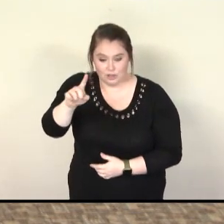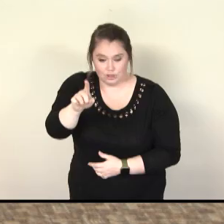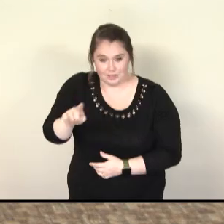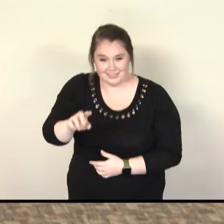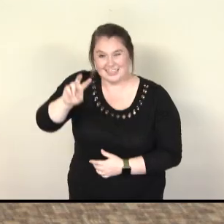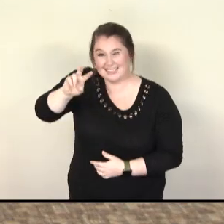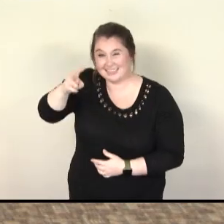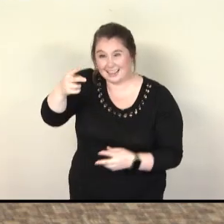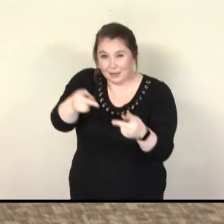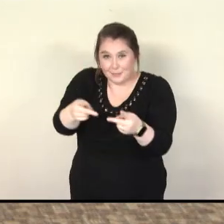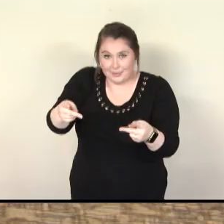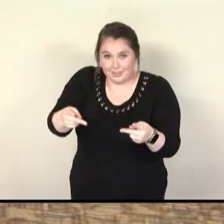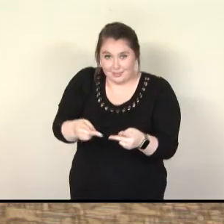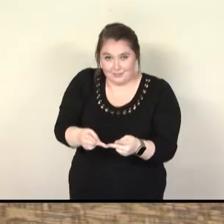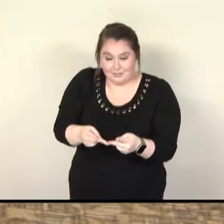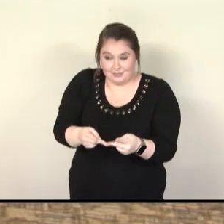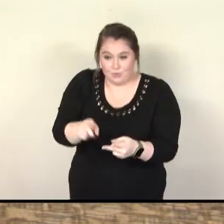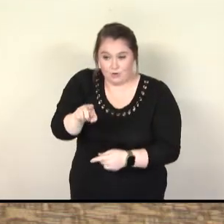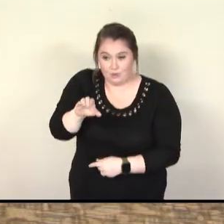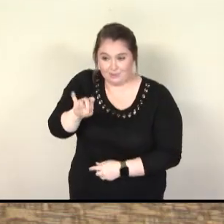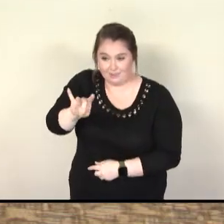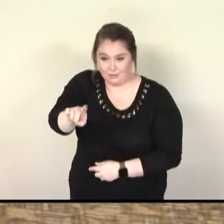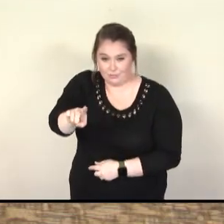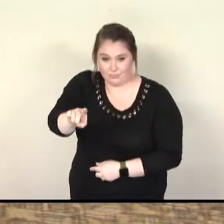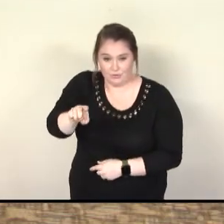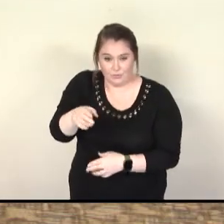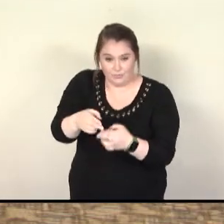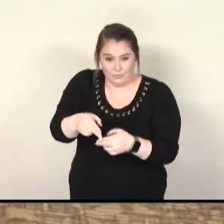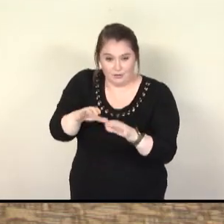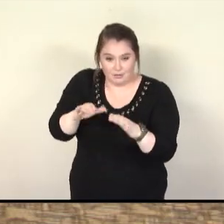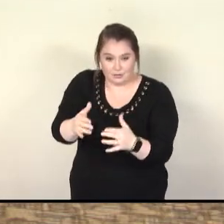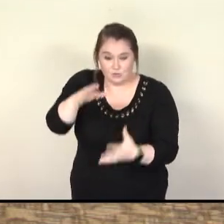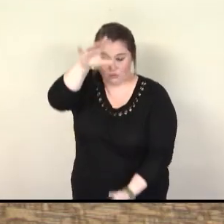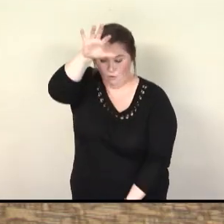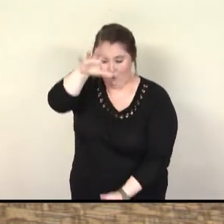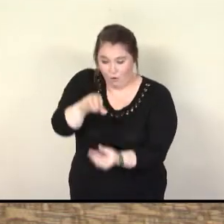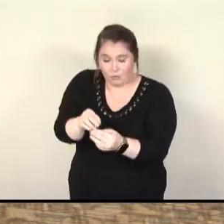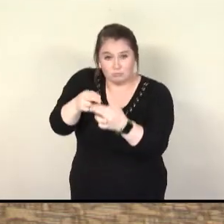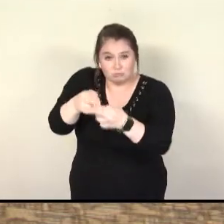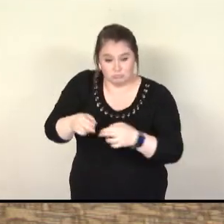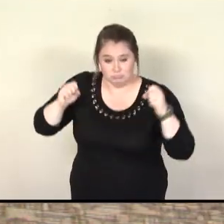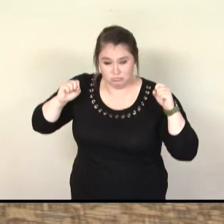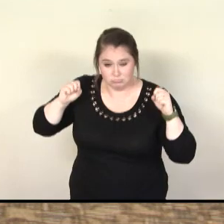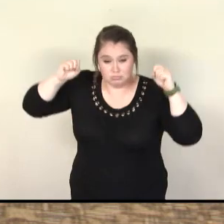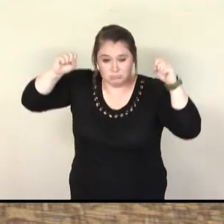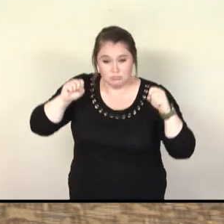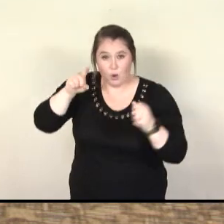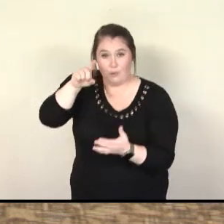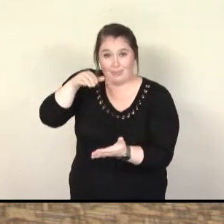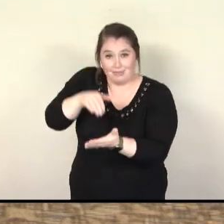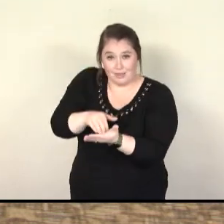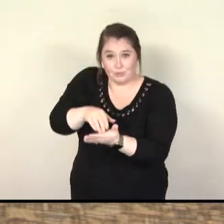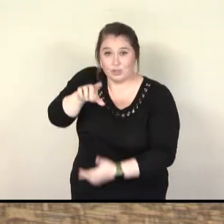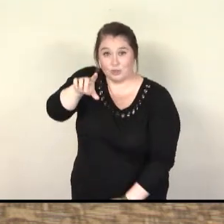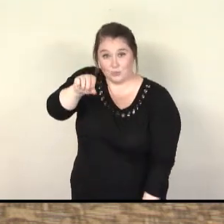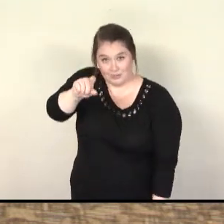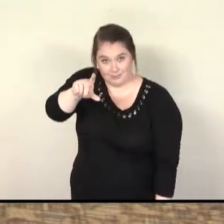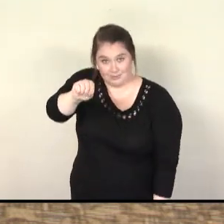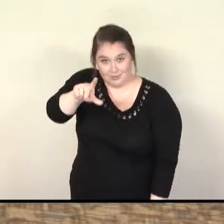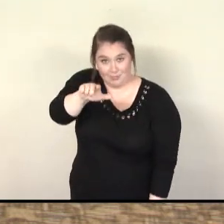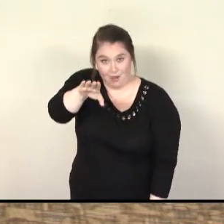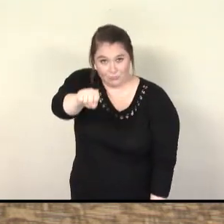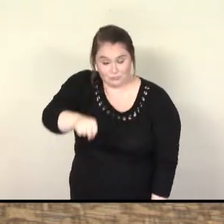awarded second place in the 181-pound weight class for lifting a total of 1,020